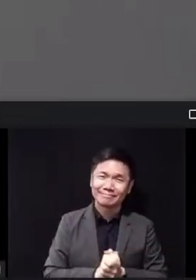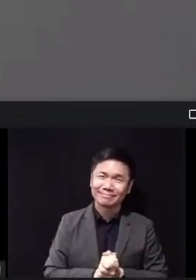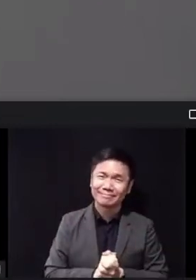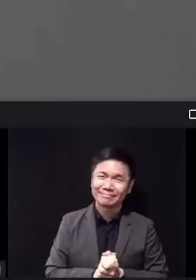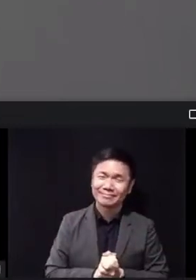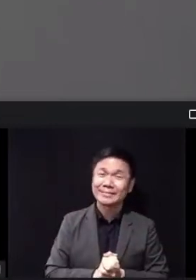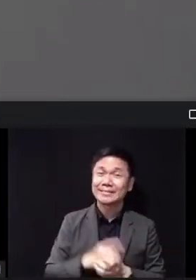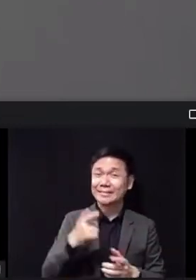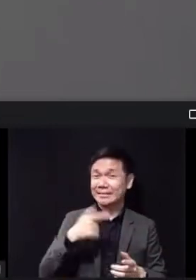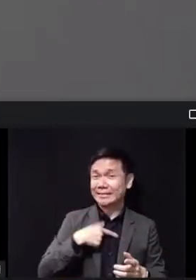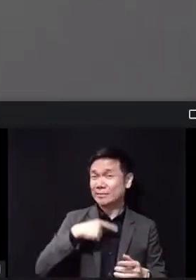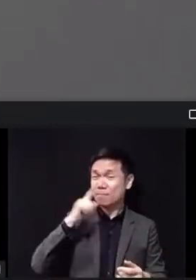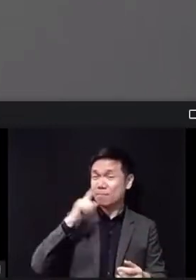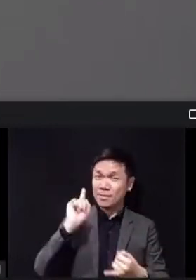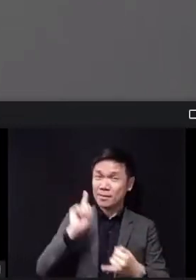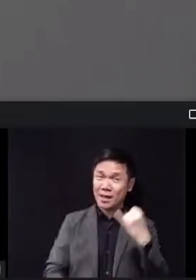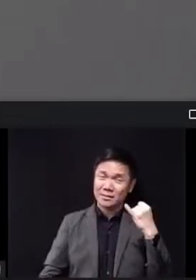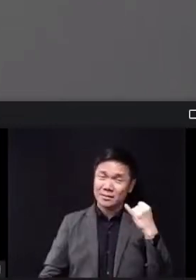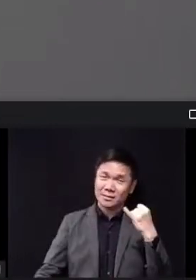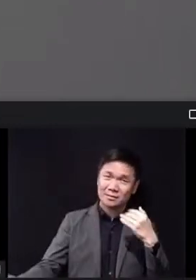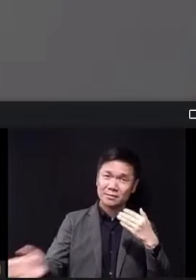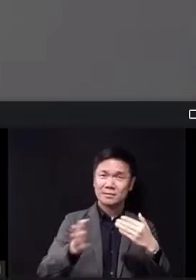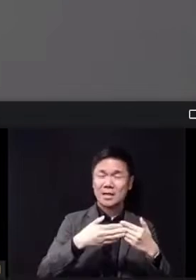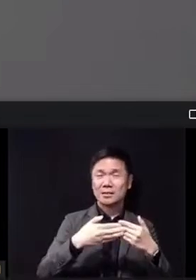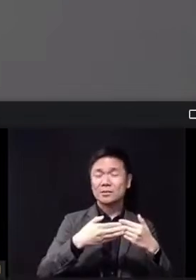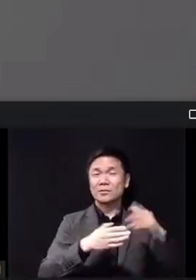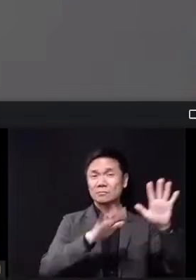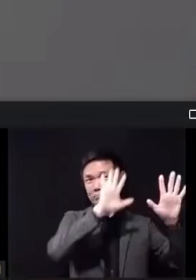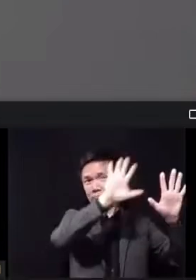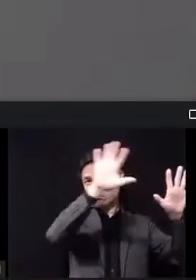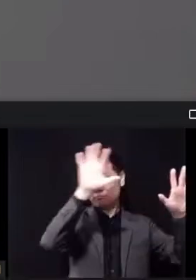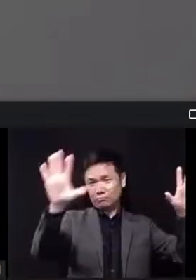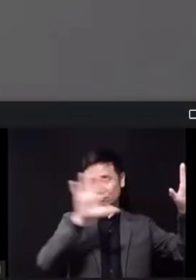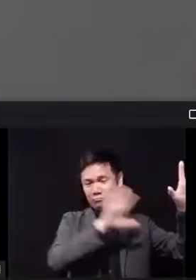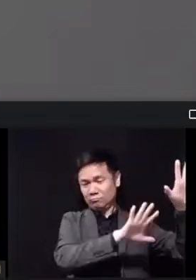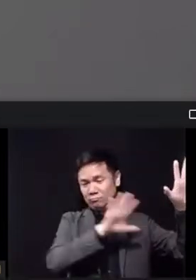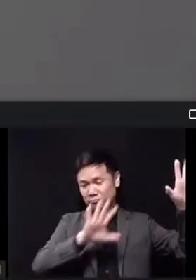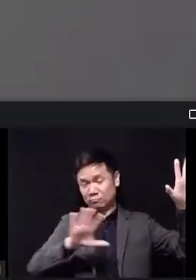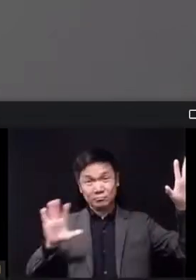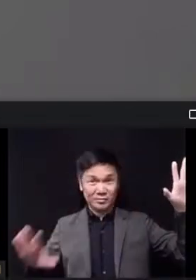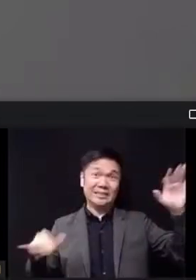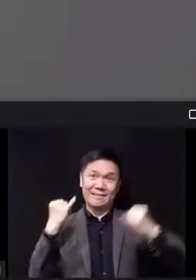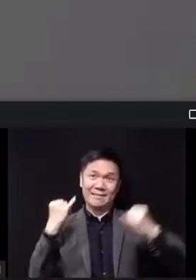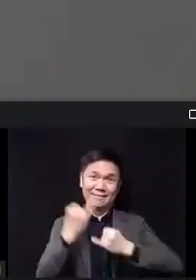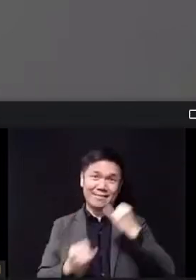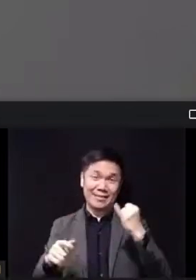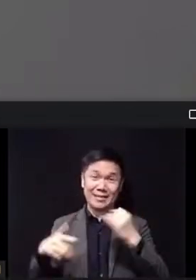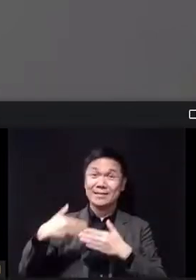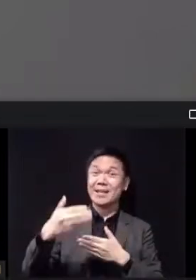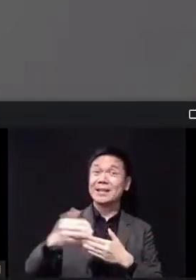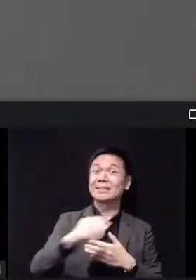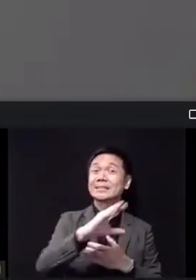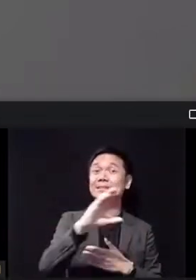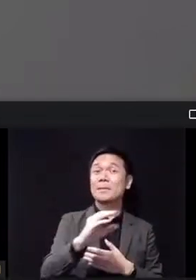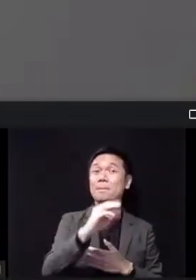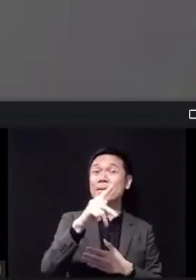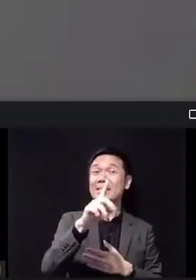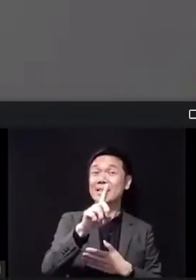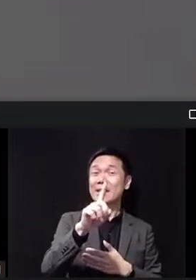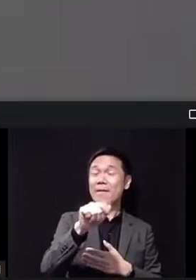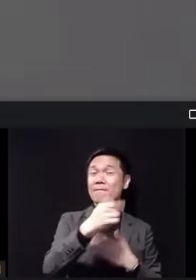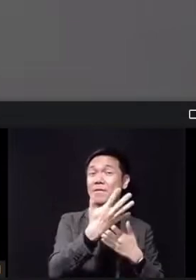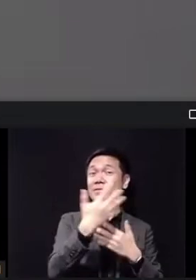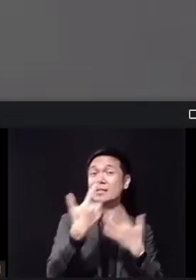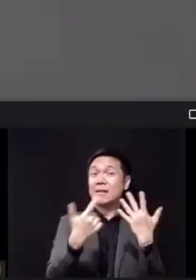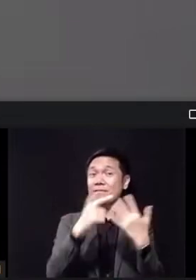the last of the 5 continental review. Next rendezvous is CPD 57 in